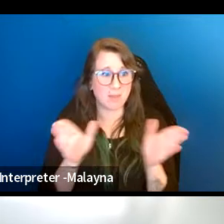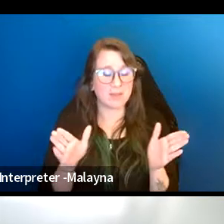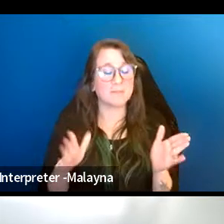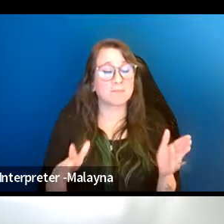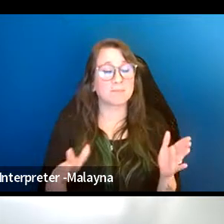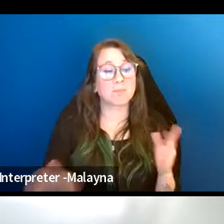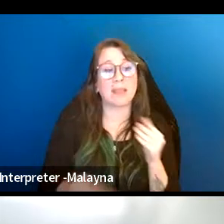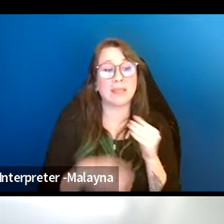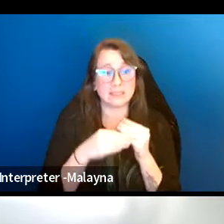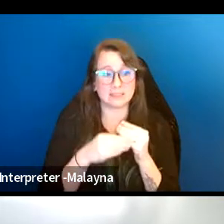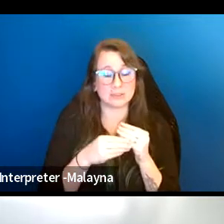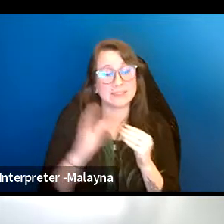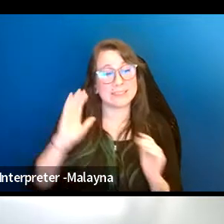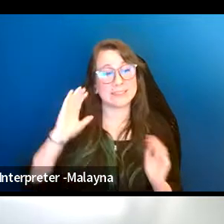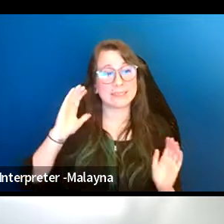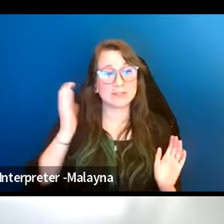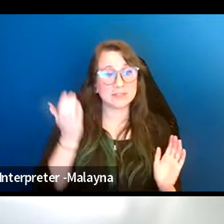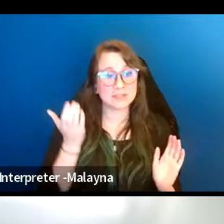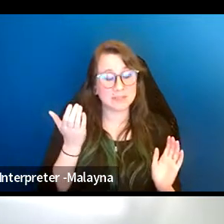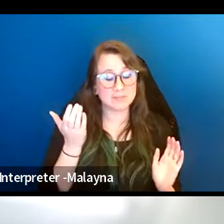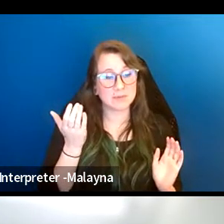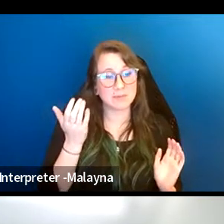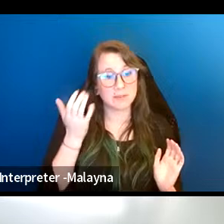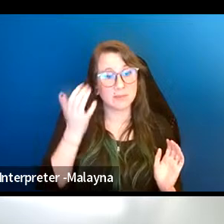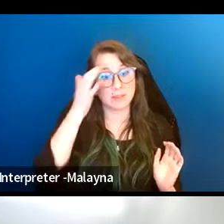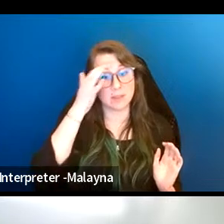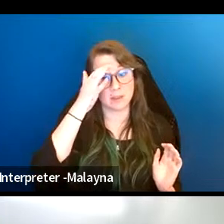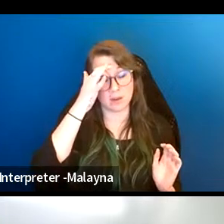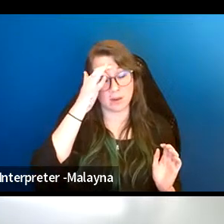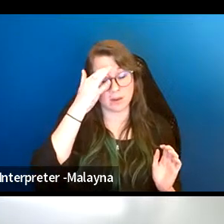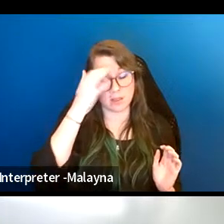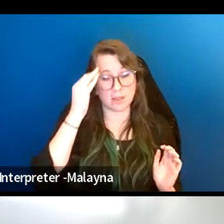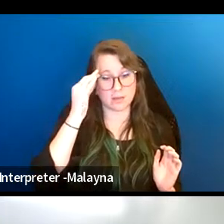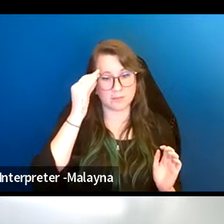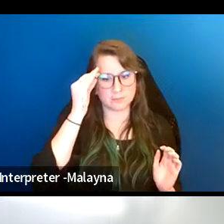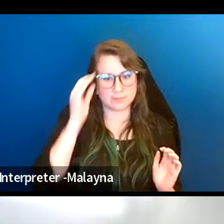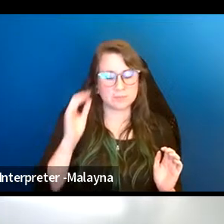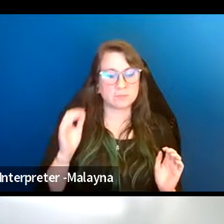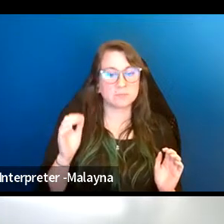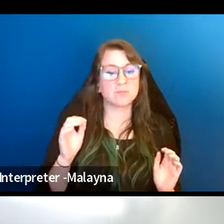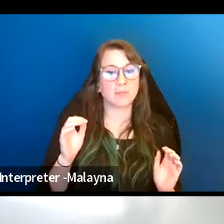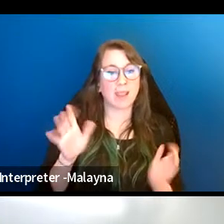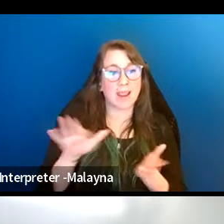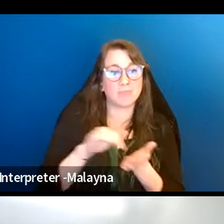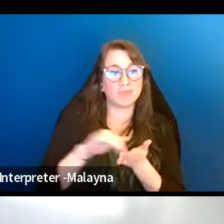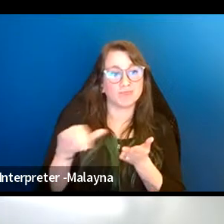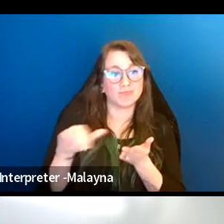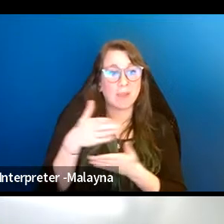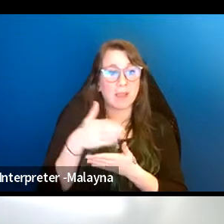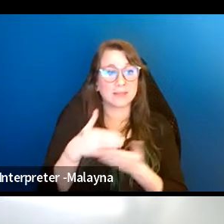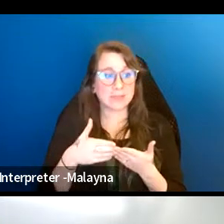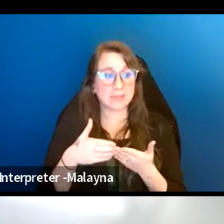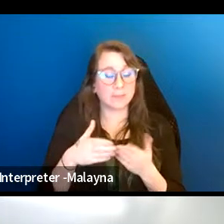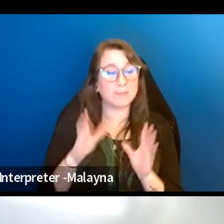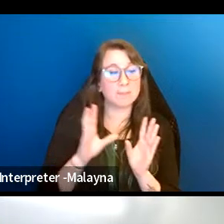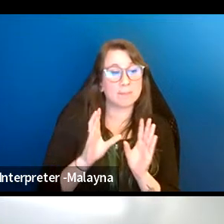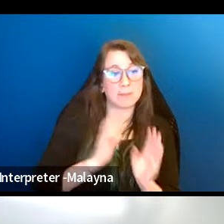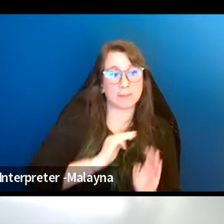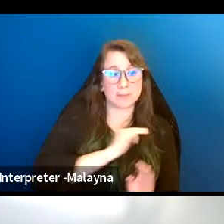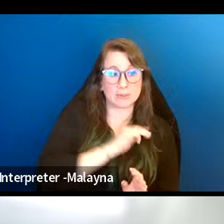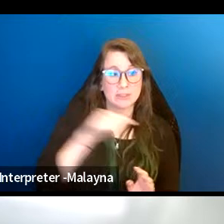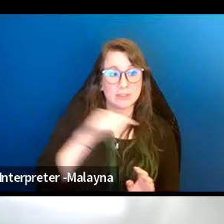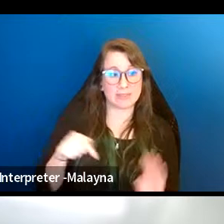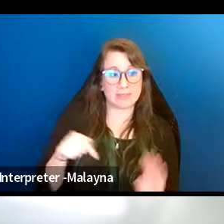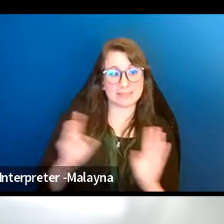Additionally, there seems to be a disregard by some members of this committee. And